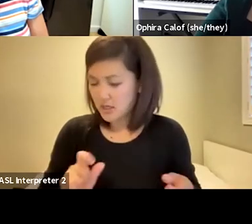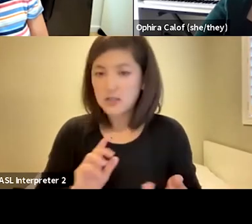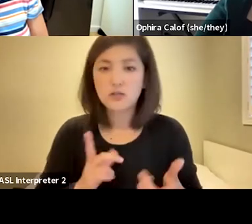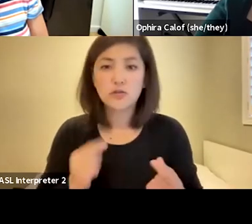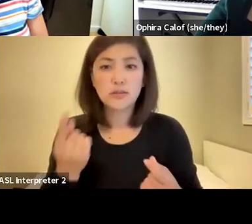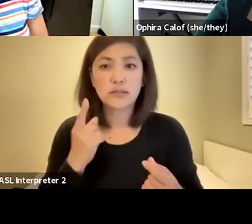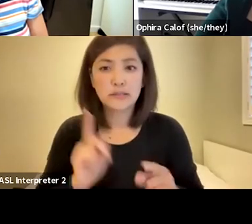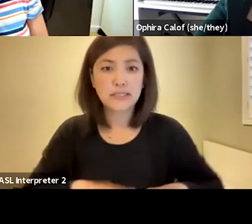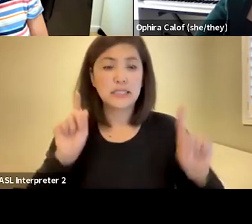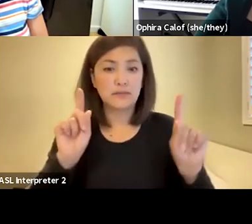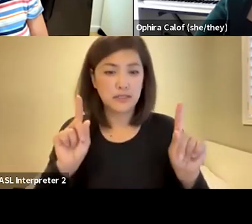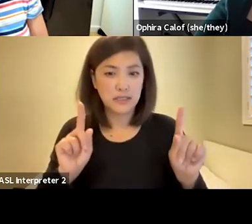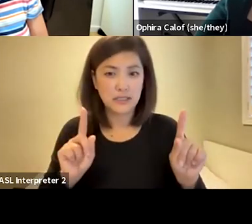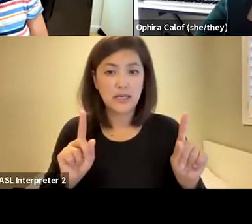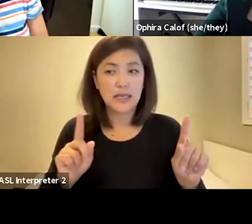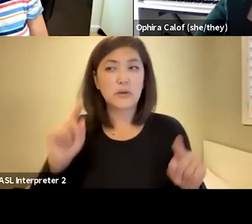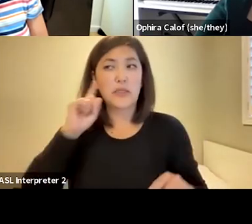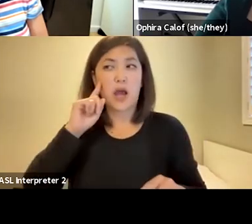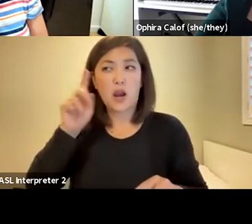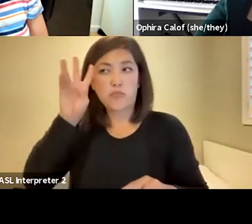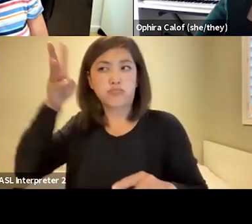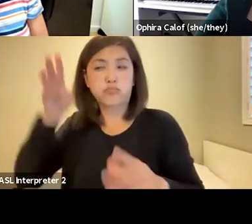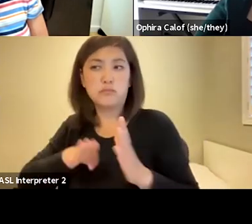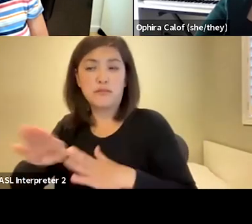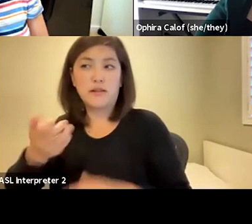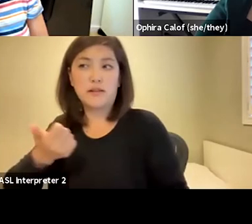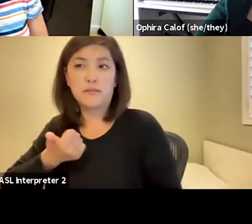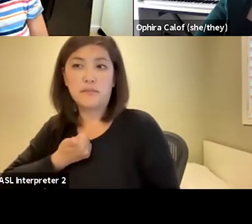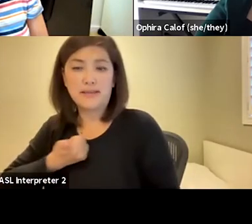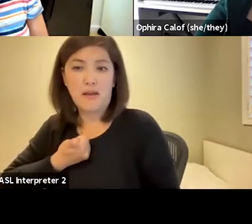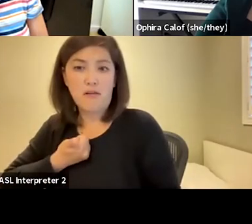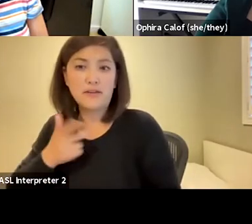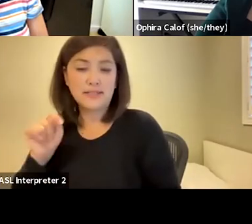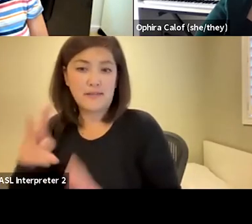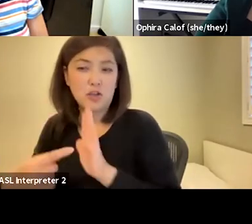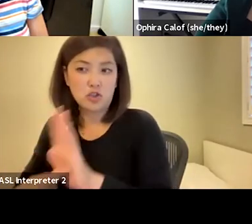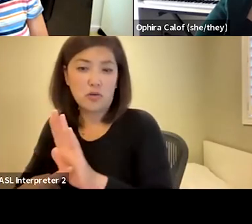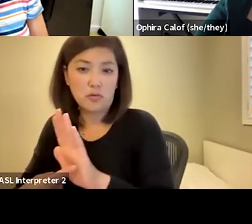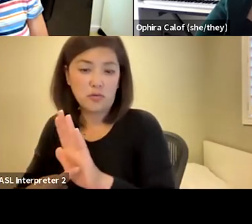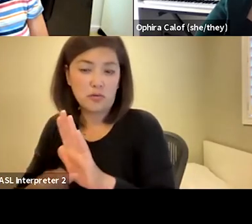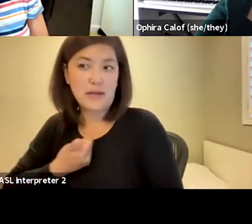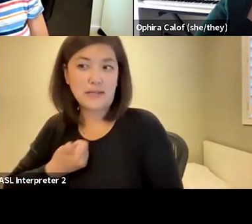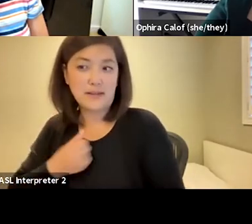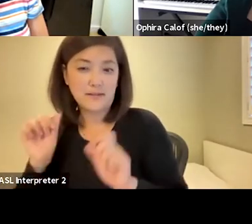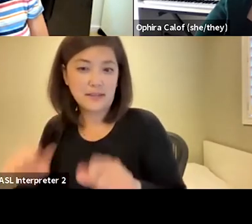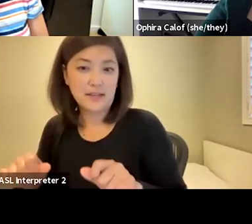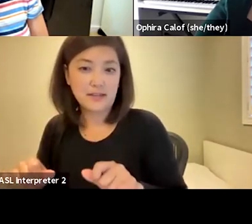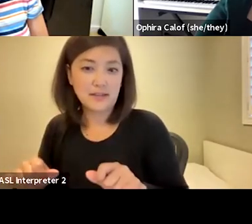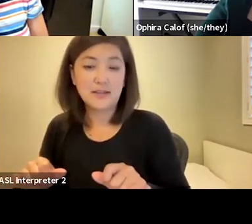what inspired me to create my own teen supernatural show, though it's not something I was known for at the time. And naturally